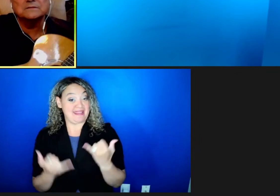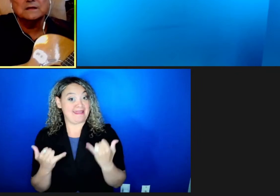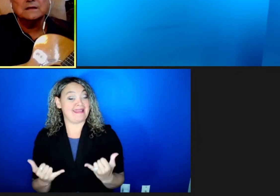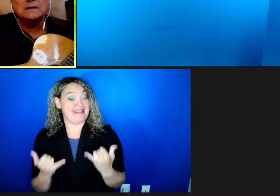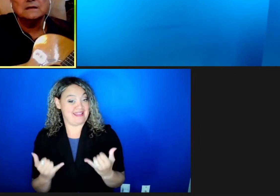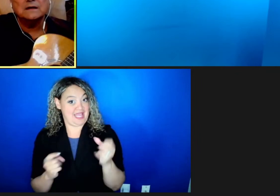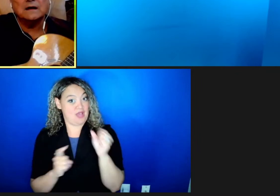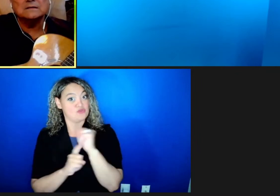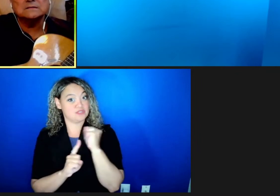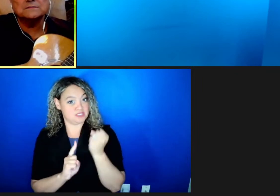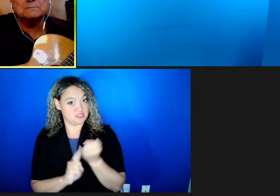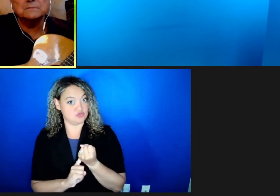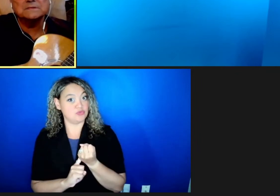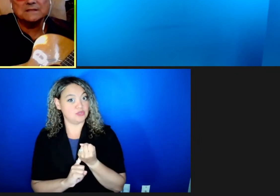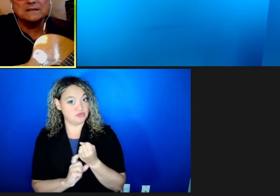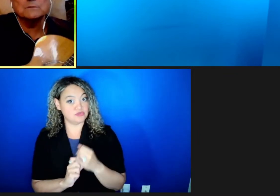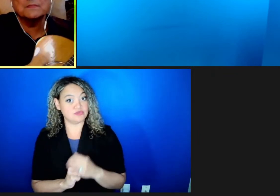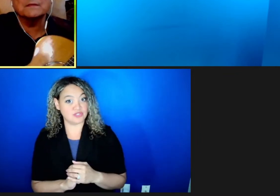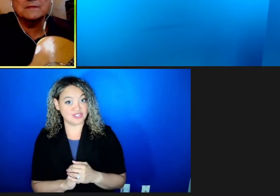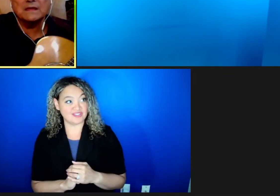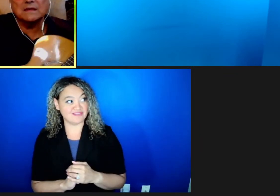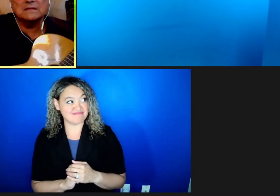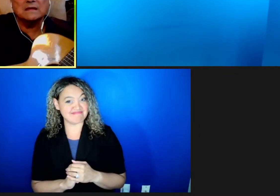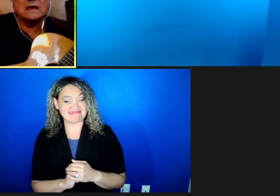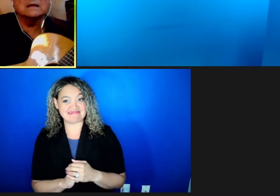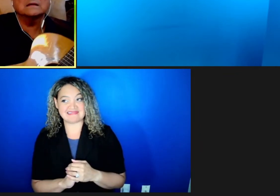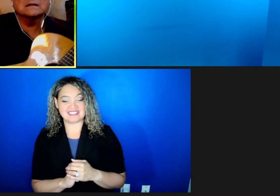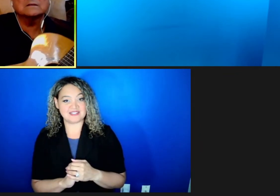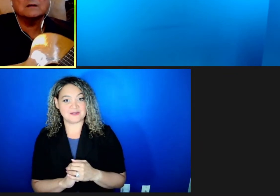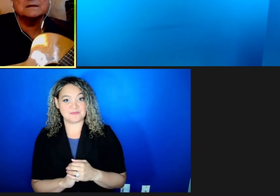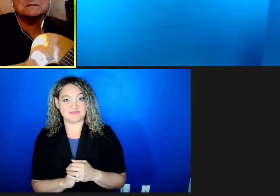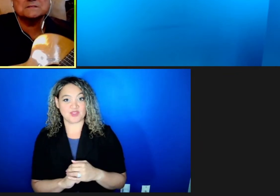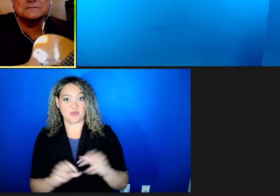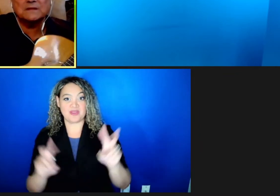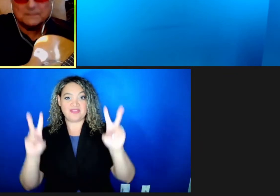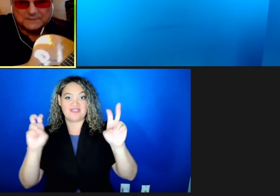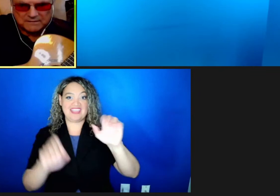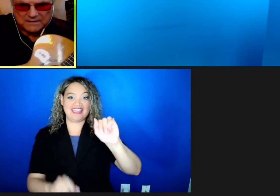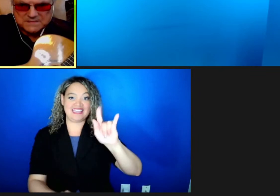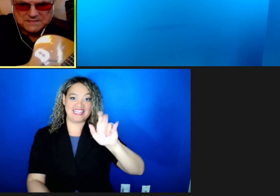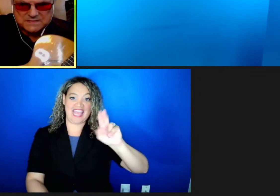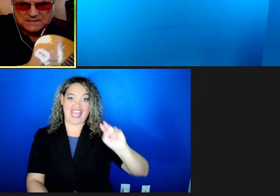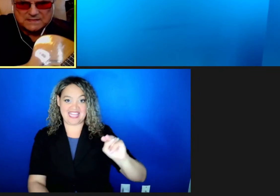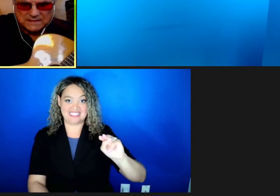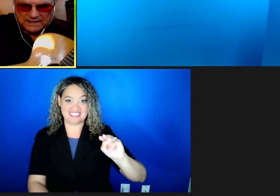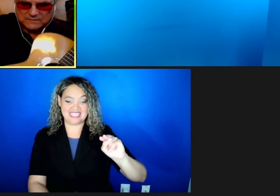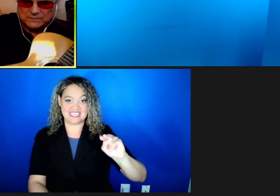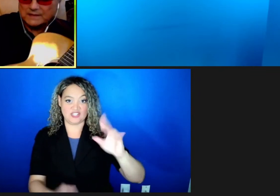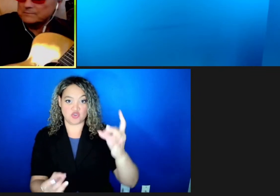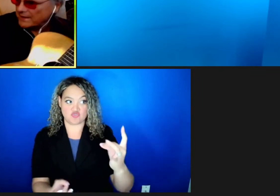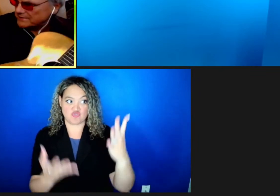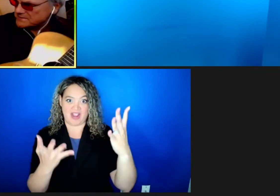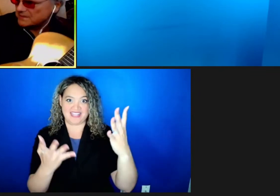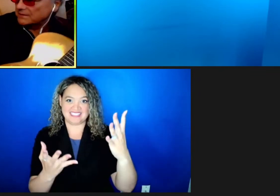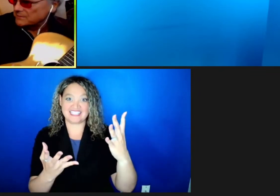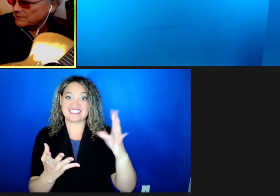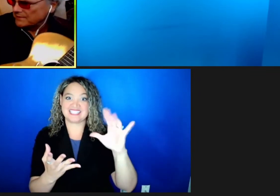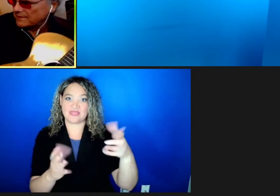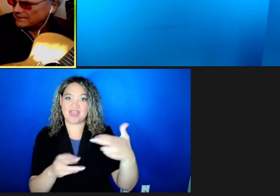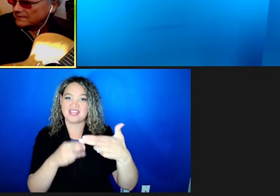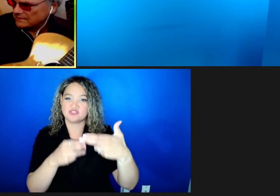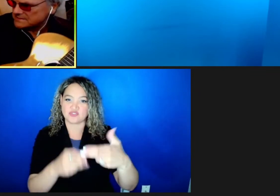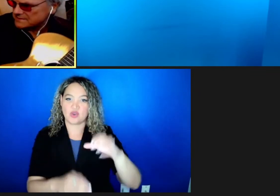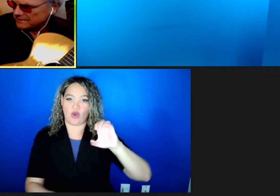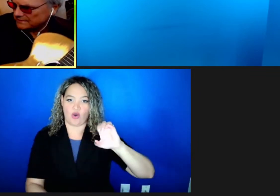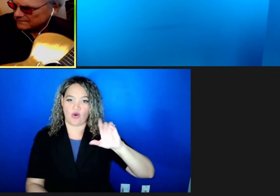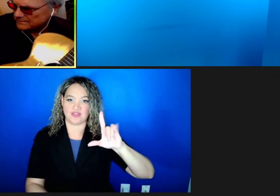now of dealing with the alien crisis of climate crisis. And we had better start